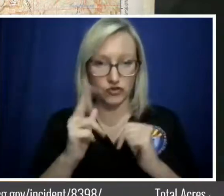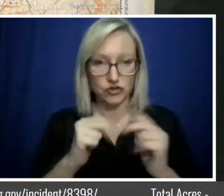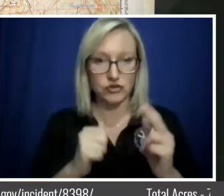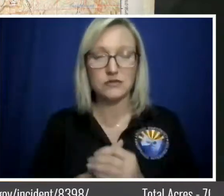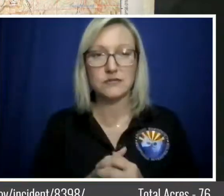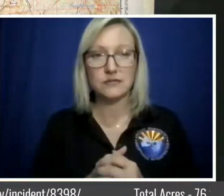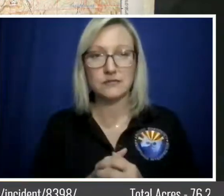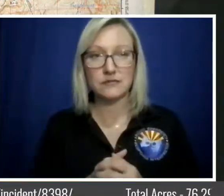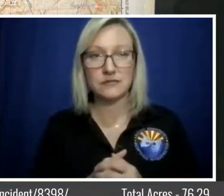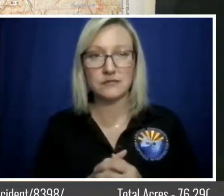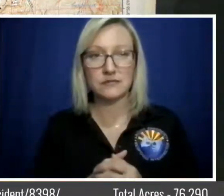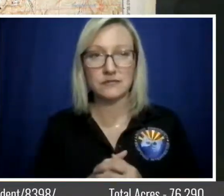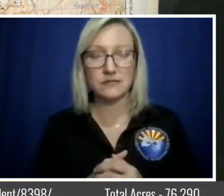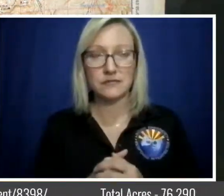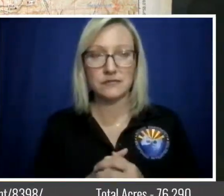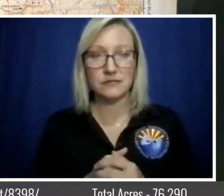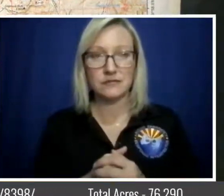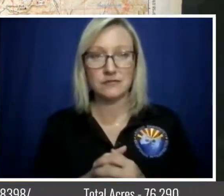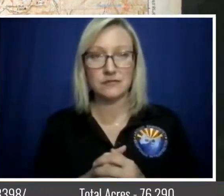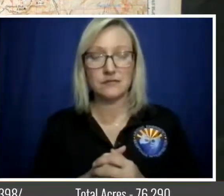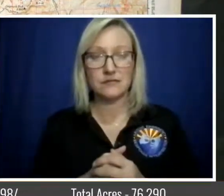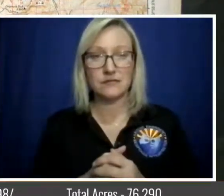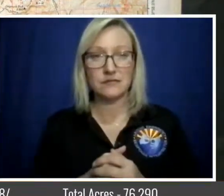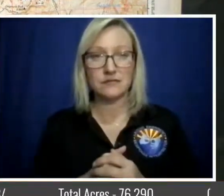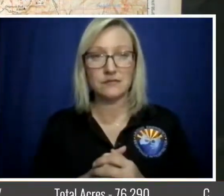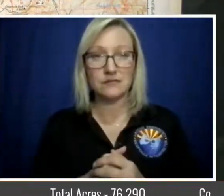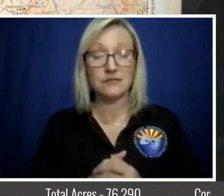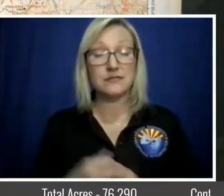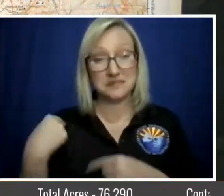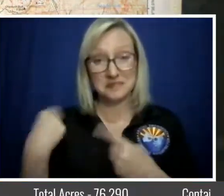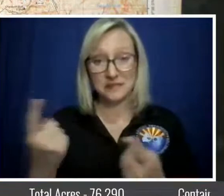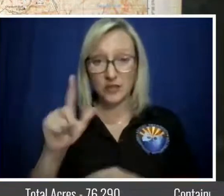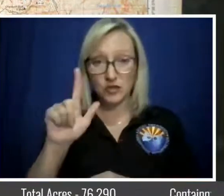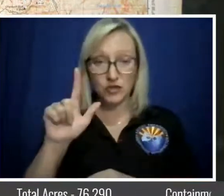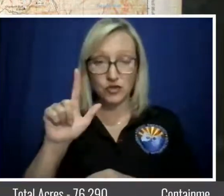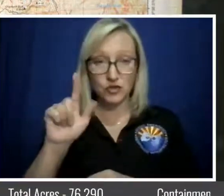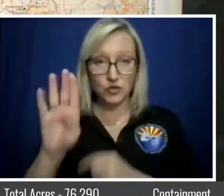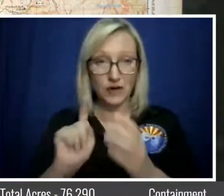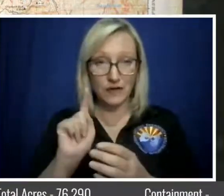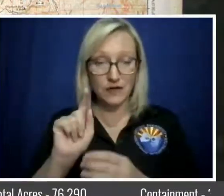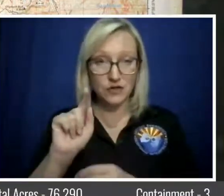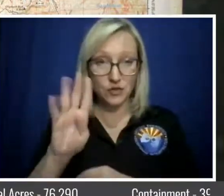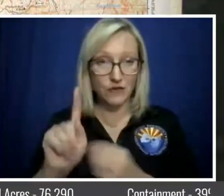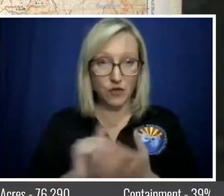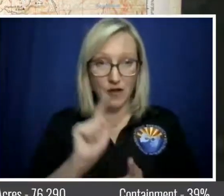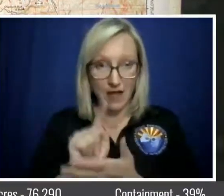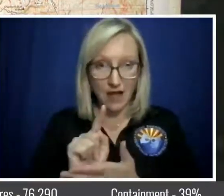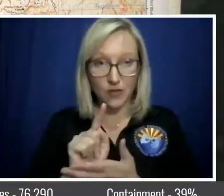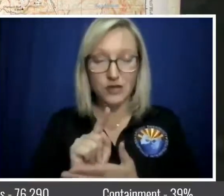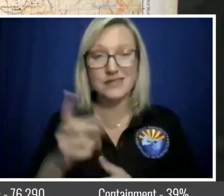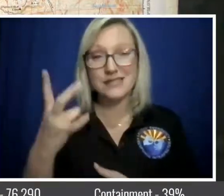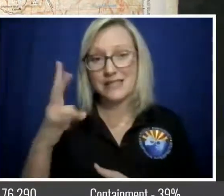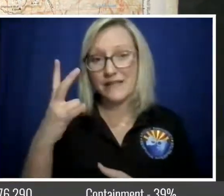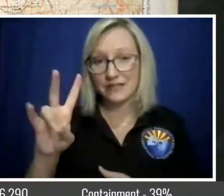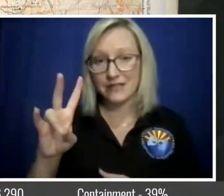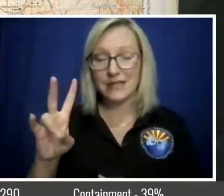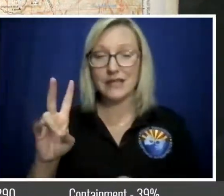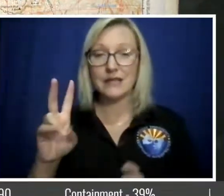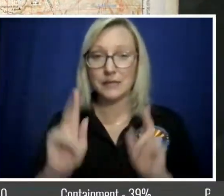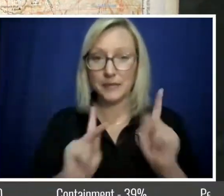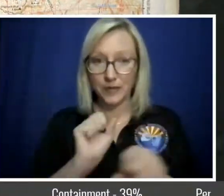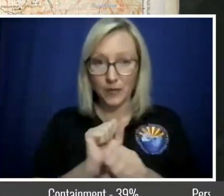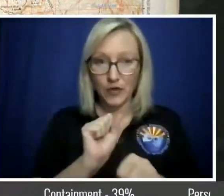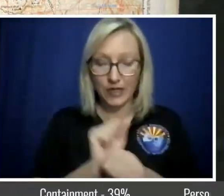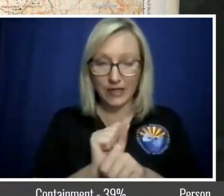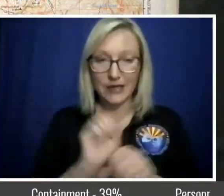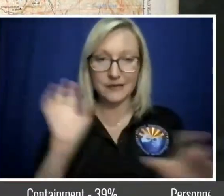Our staffing for the 24-hour period was 17 El Dorado County Sheriff's Office personnel and 0 mutual aid, so a total of 17